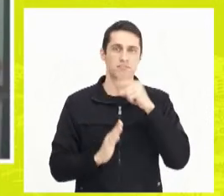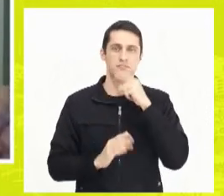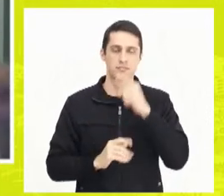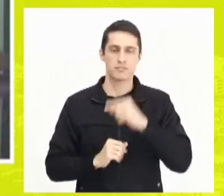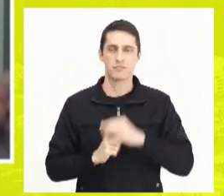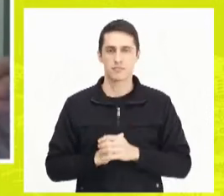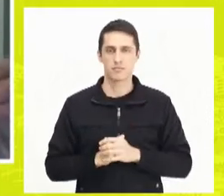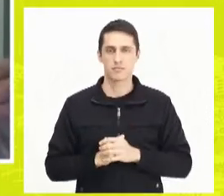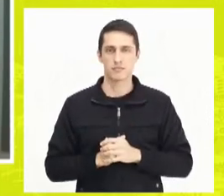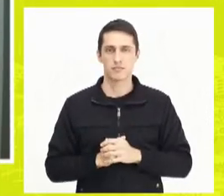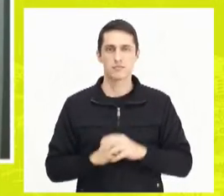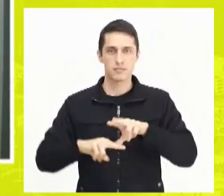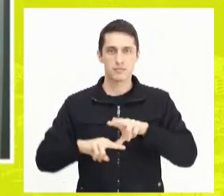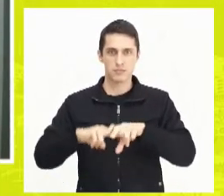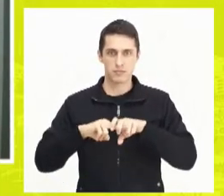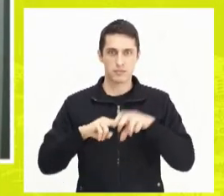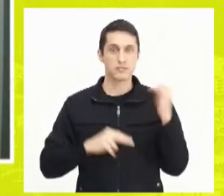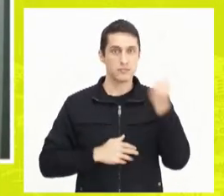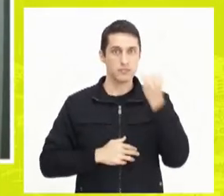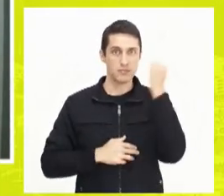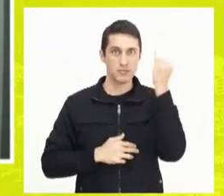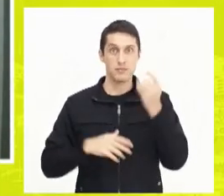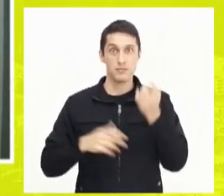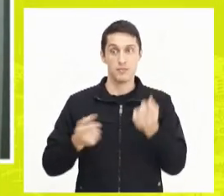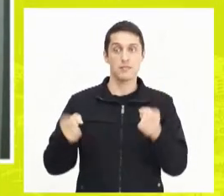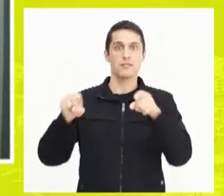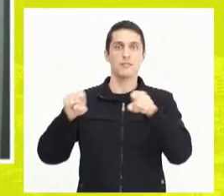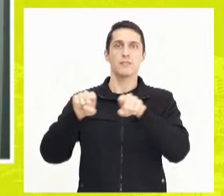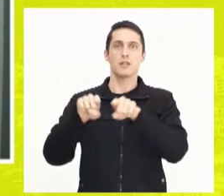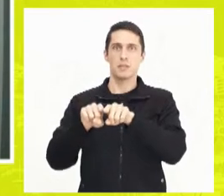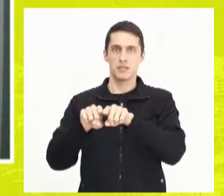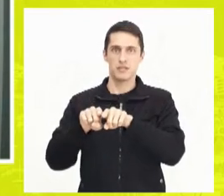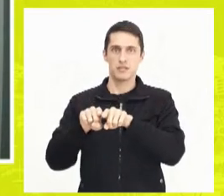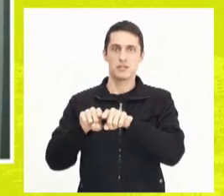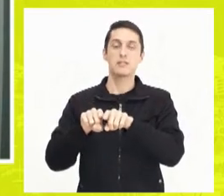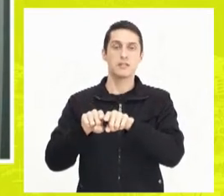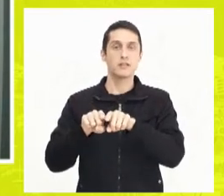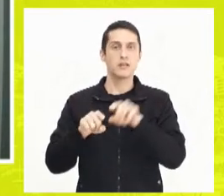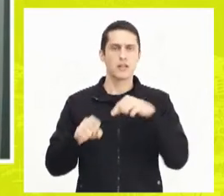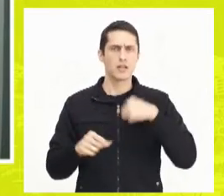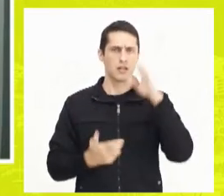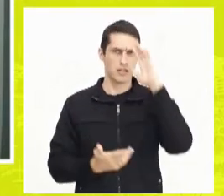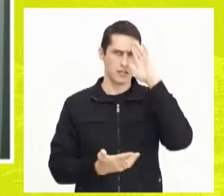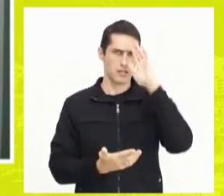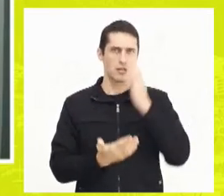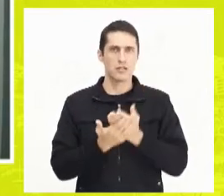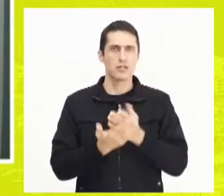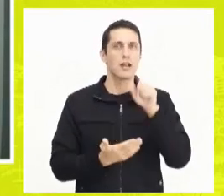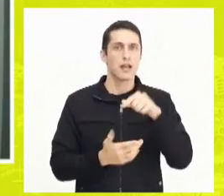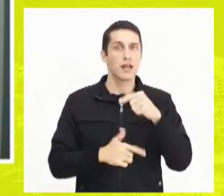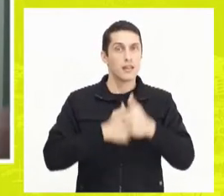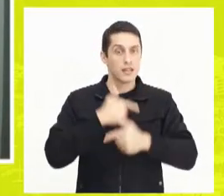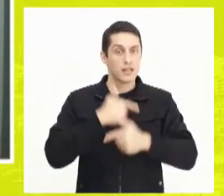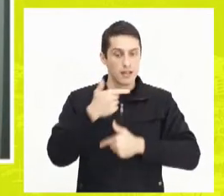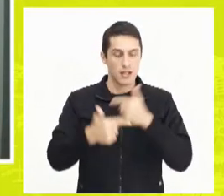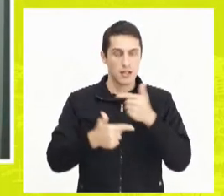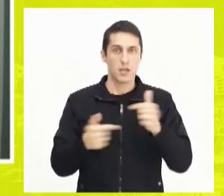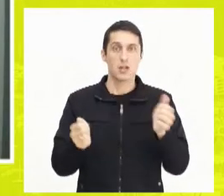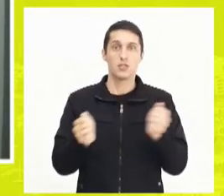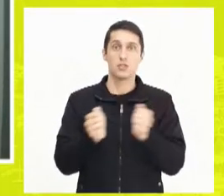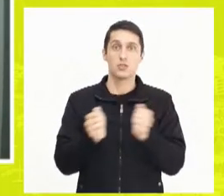limits the users so it's important to have a really partnership with